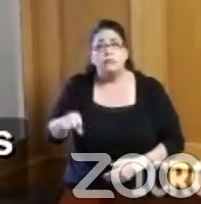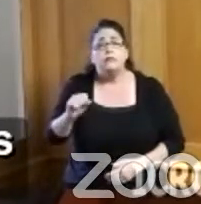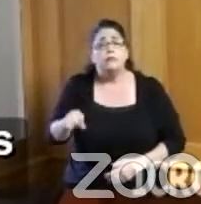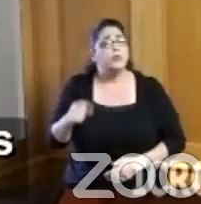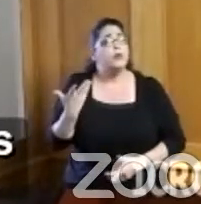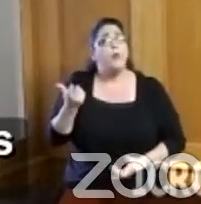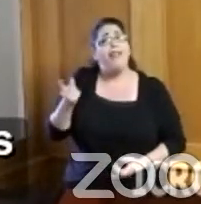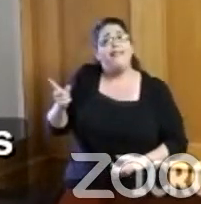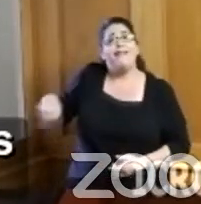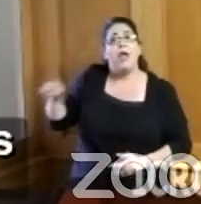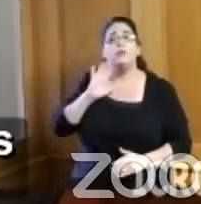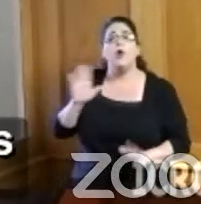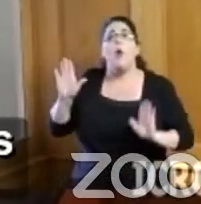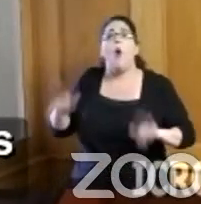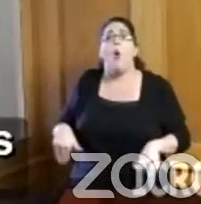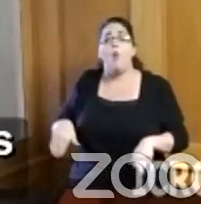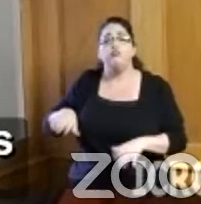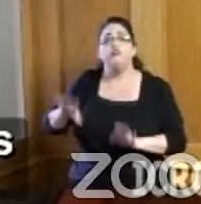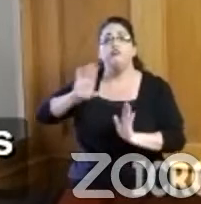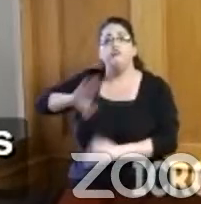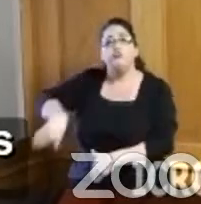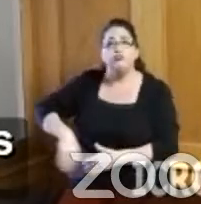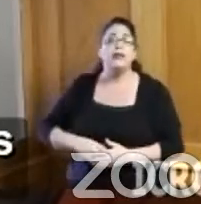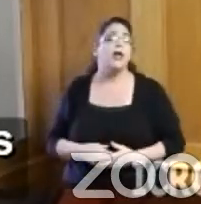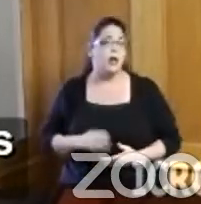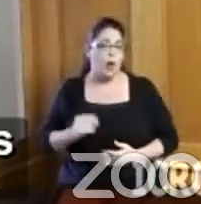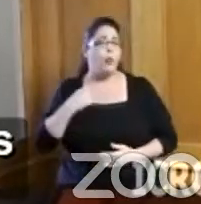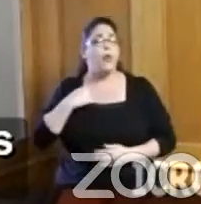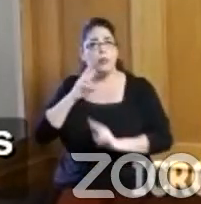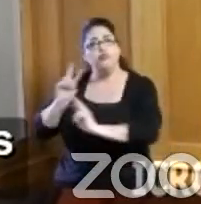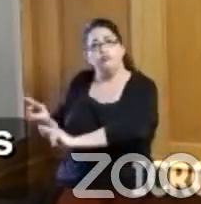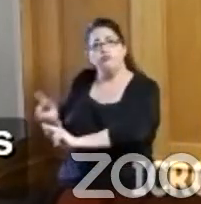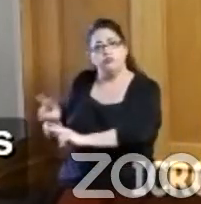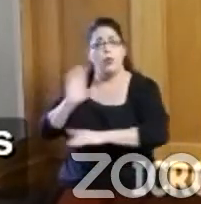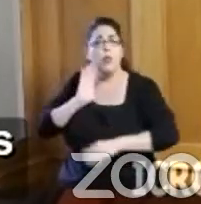to become complacent either. So, okay, thank you. Uh-huh.